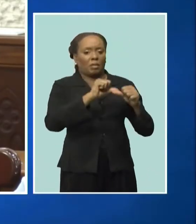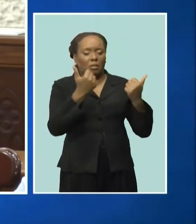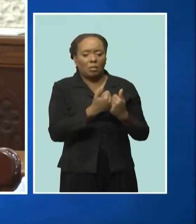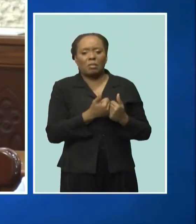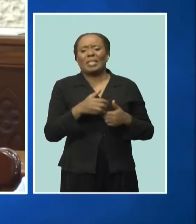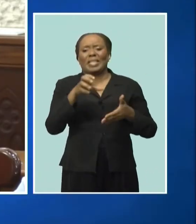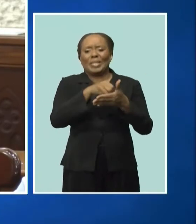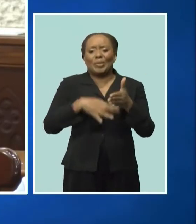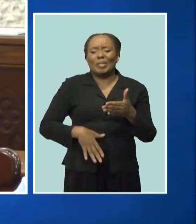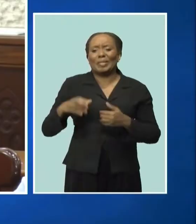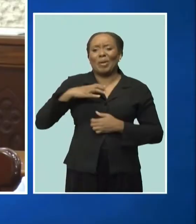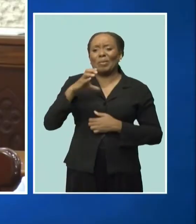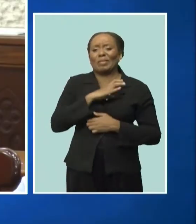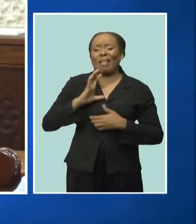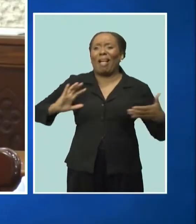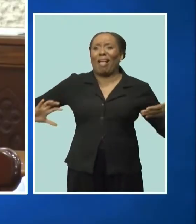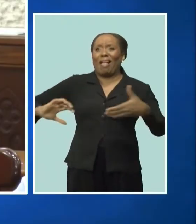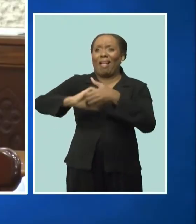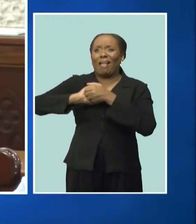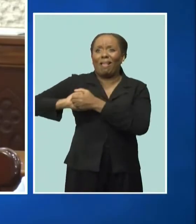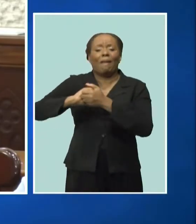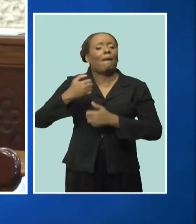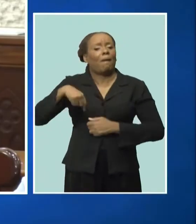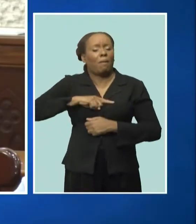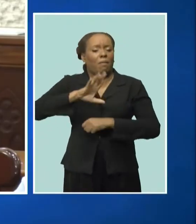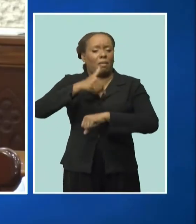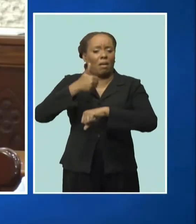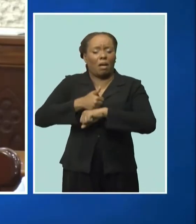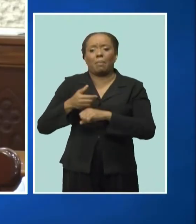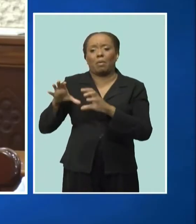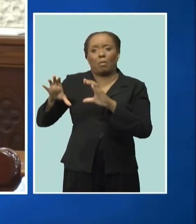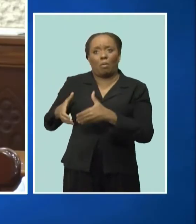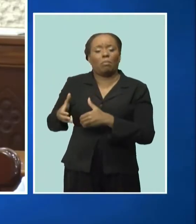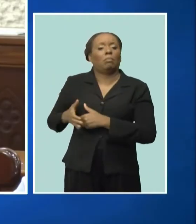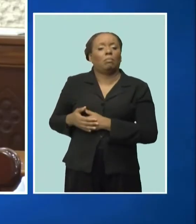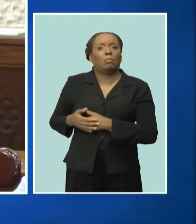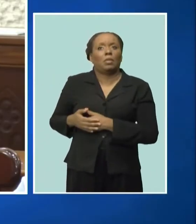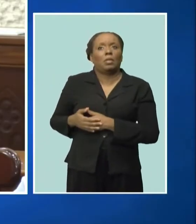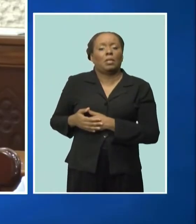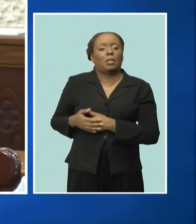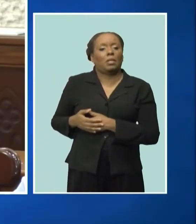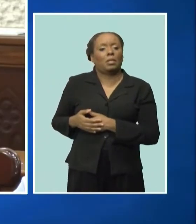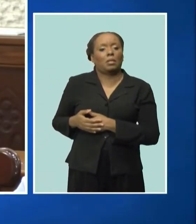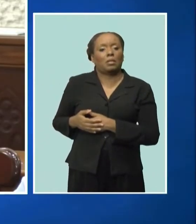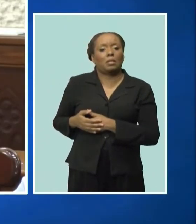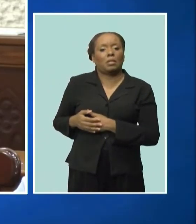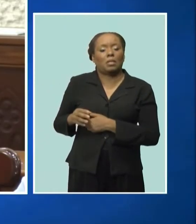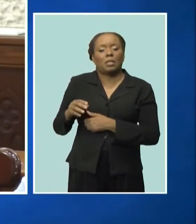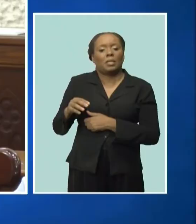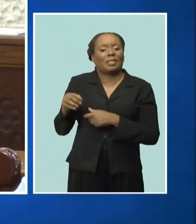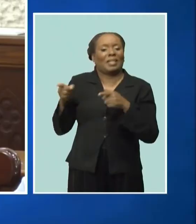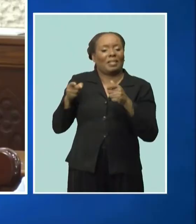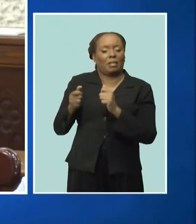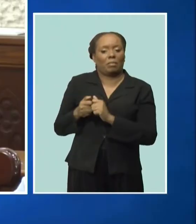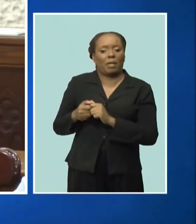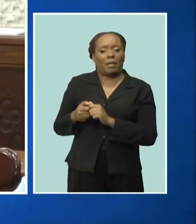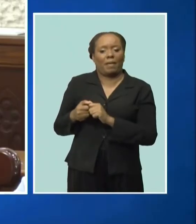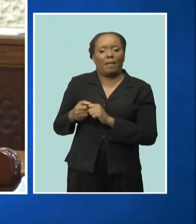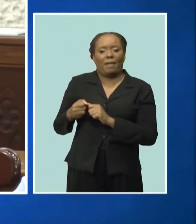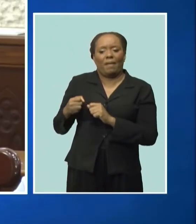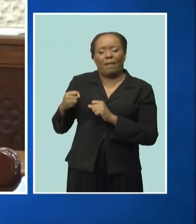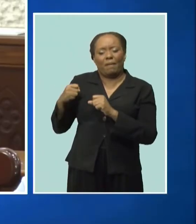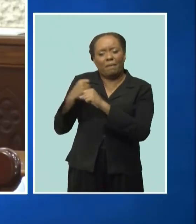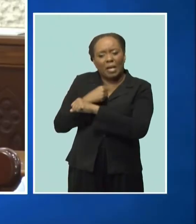Students' Council, and we are putting together a task force to address violence in school. We expect